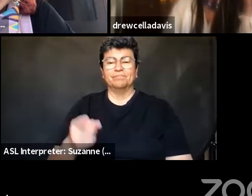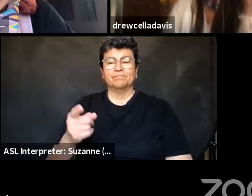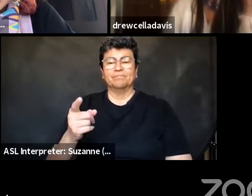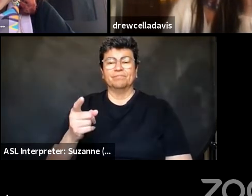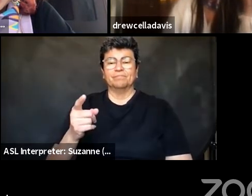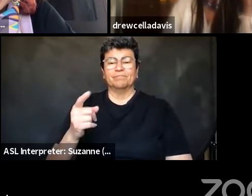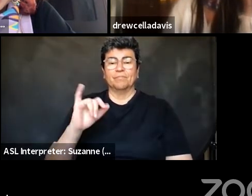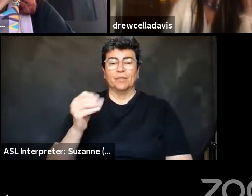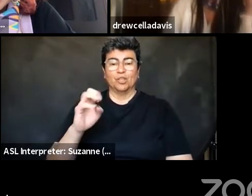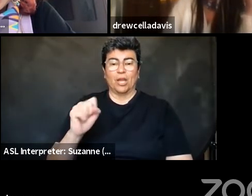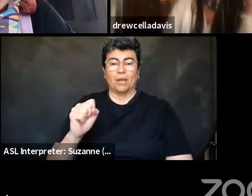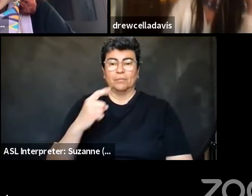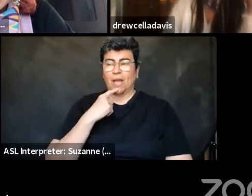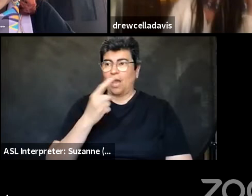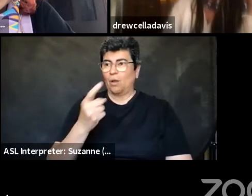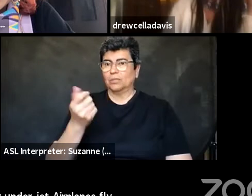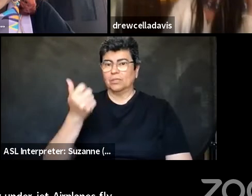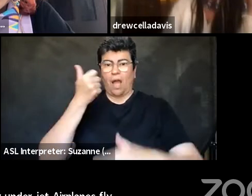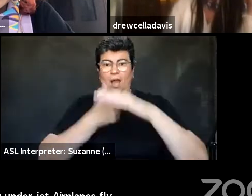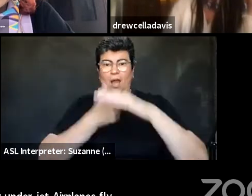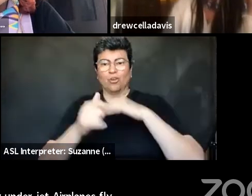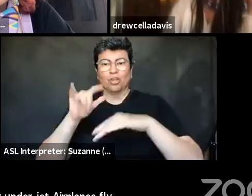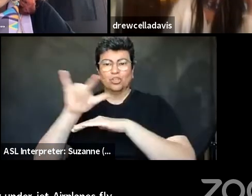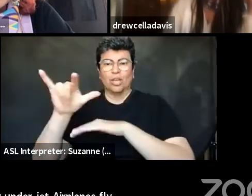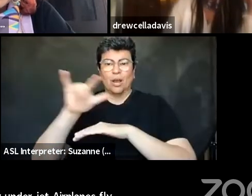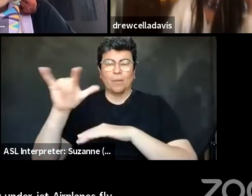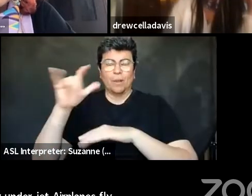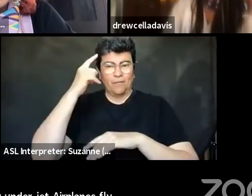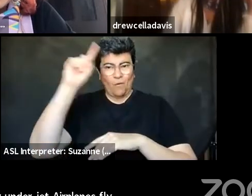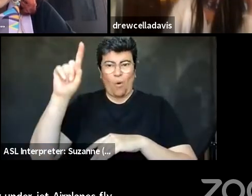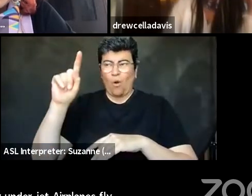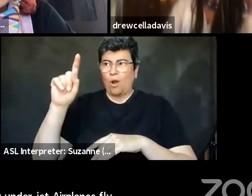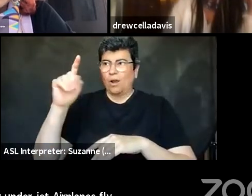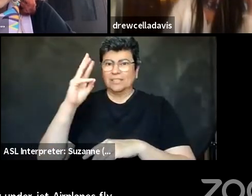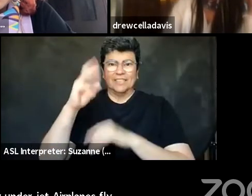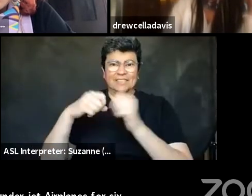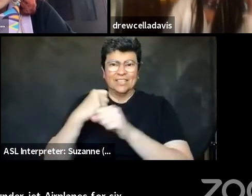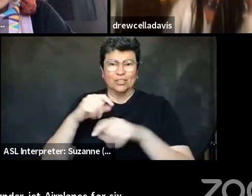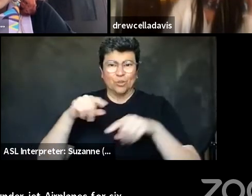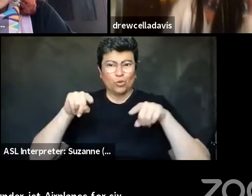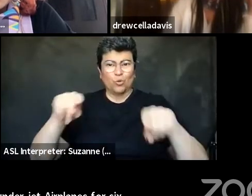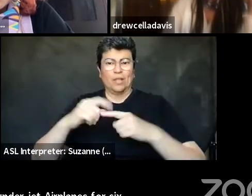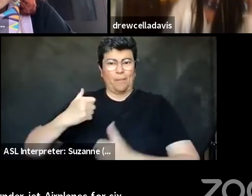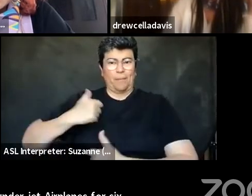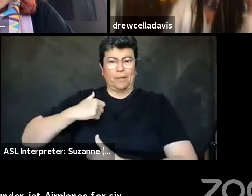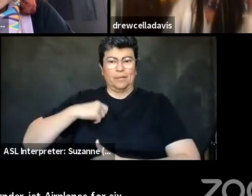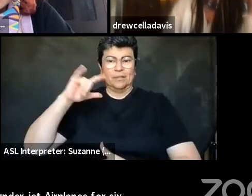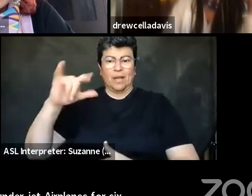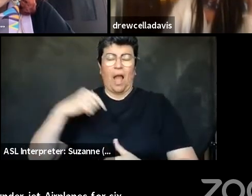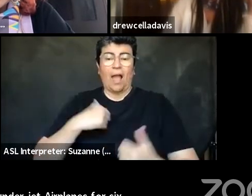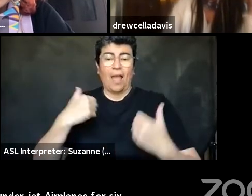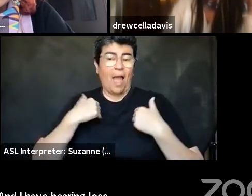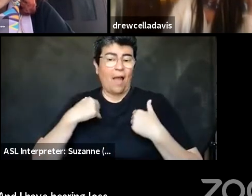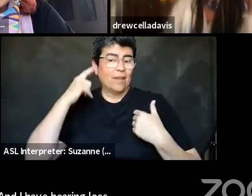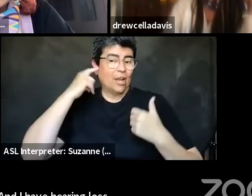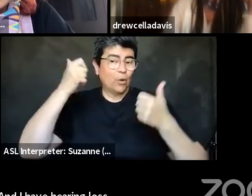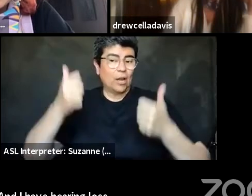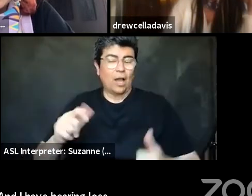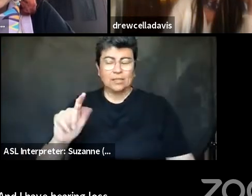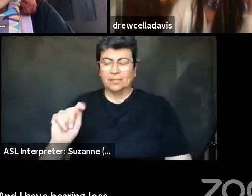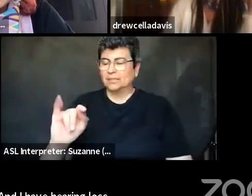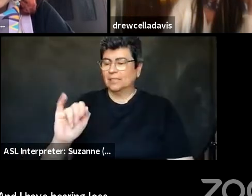immediately under jet airplanes for 6 years in the Air Force, and I have hearing loss and tinnitus because of that.